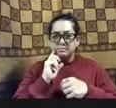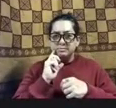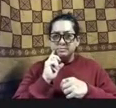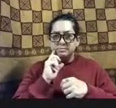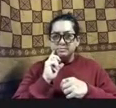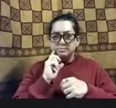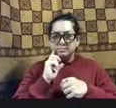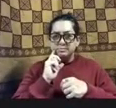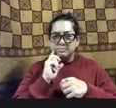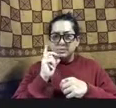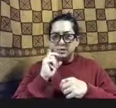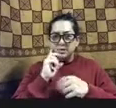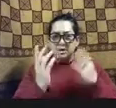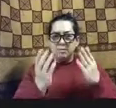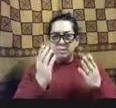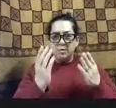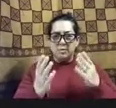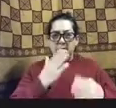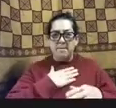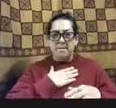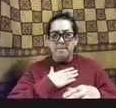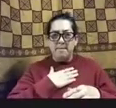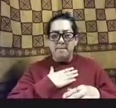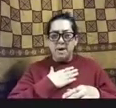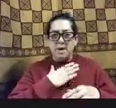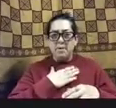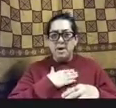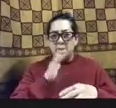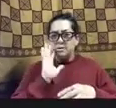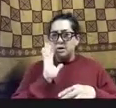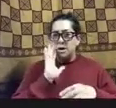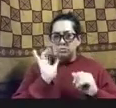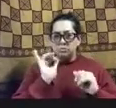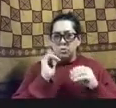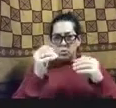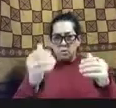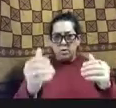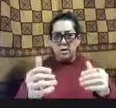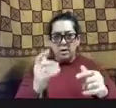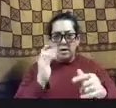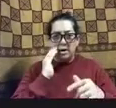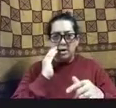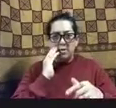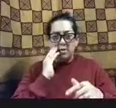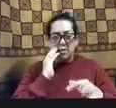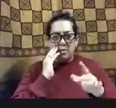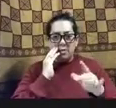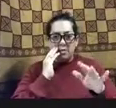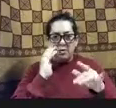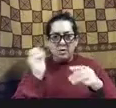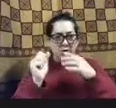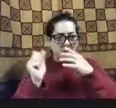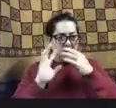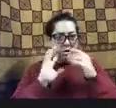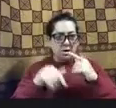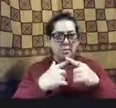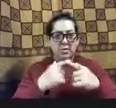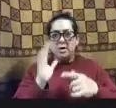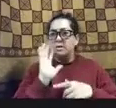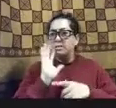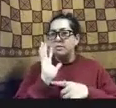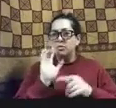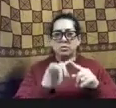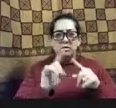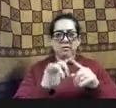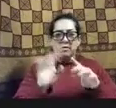I think that might have been in my talk. Okay, Karin, go ahead. I know. Could be. Yeah, so I talk about speaking to